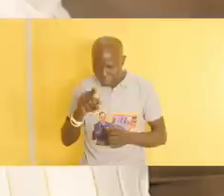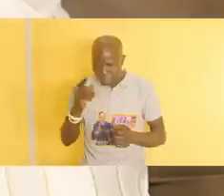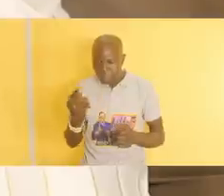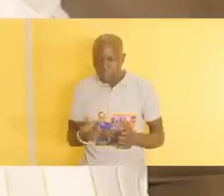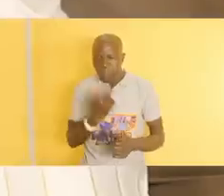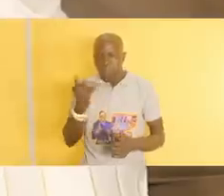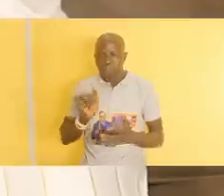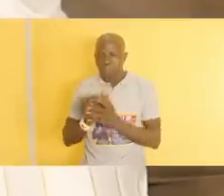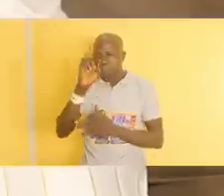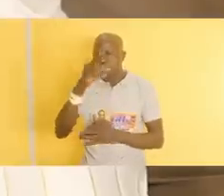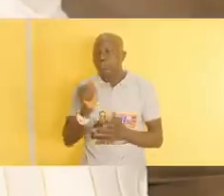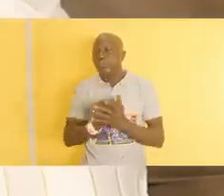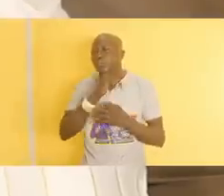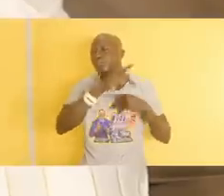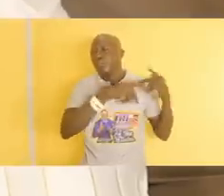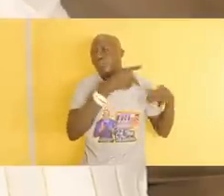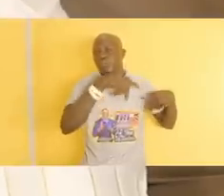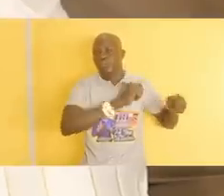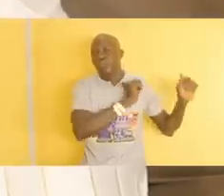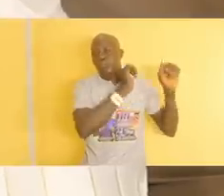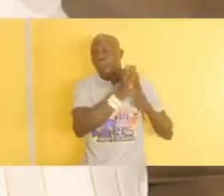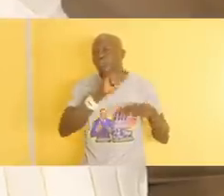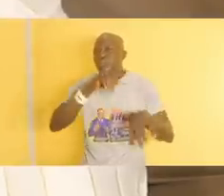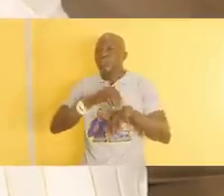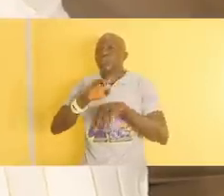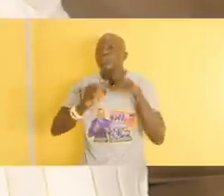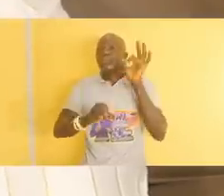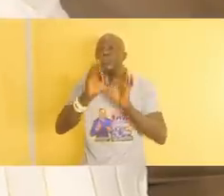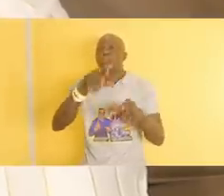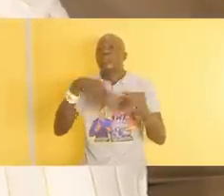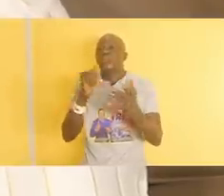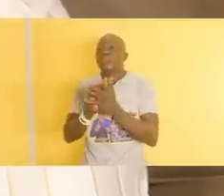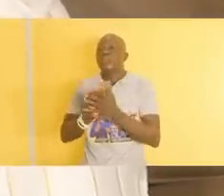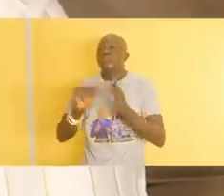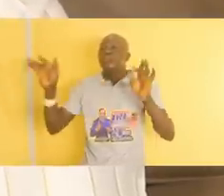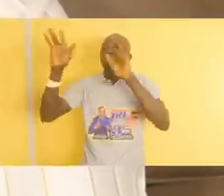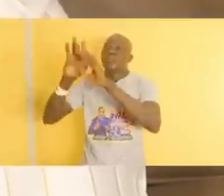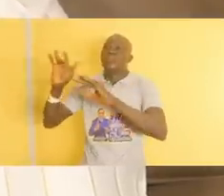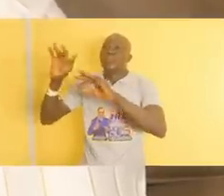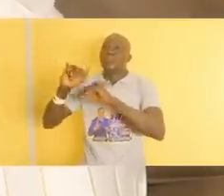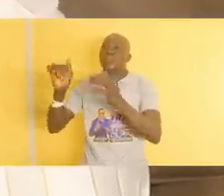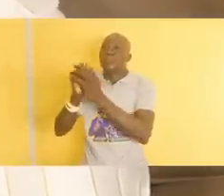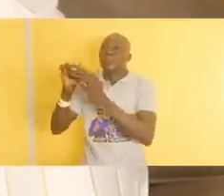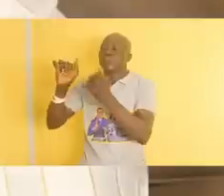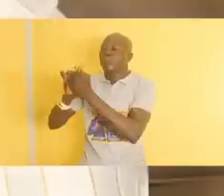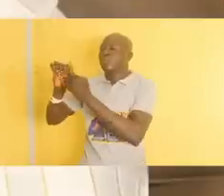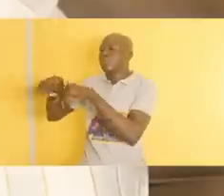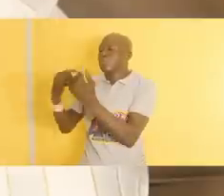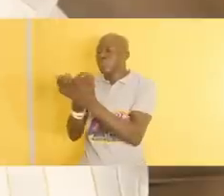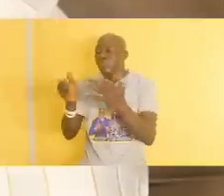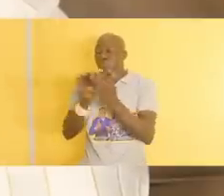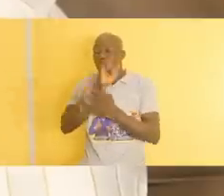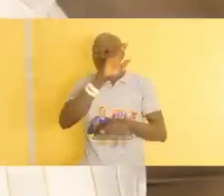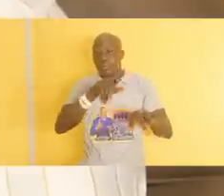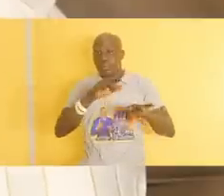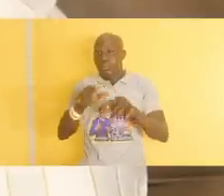wa woni ti aran. As one of the apostles said. Bo ba le sami. You can say amen. Anu to so won laarin awon eniyan. The mercy that is cast among the